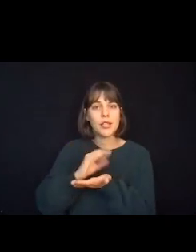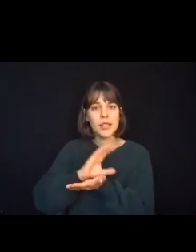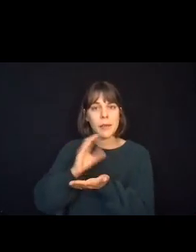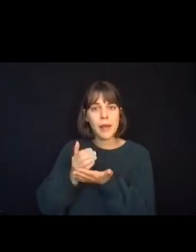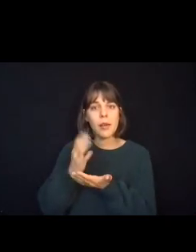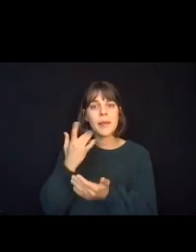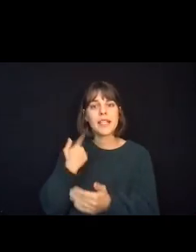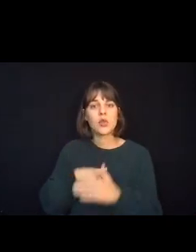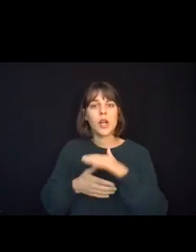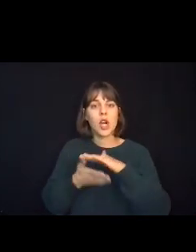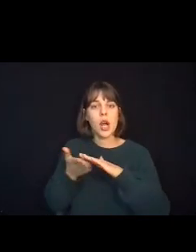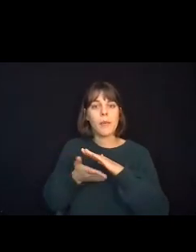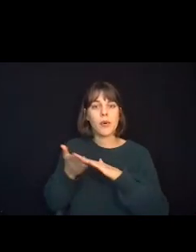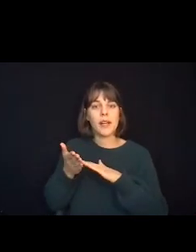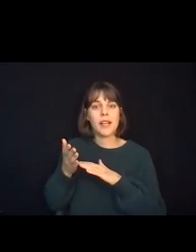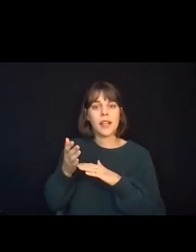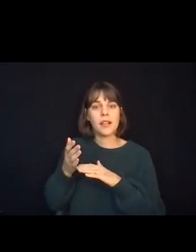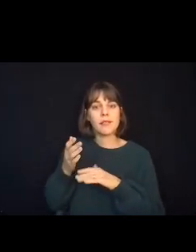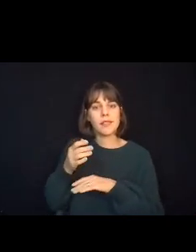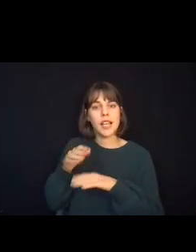reserves.